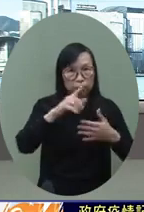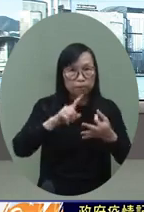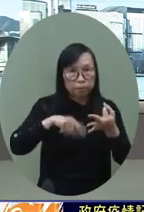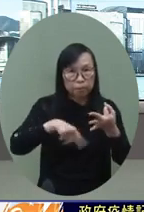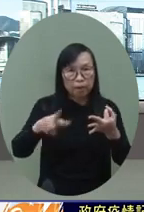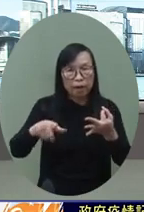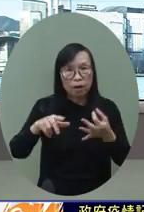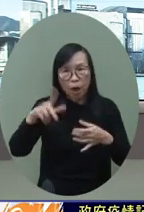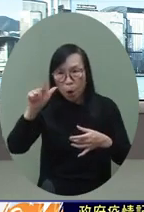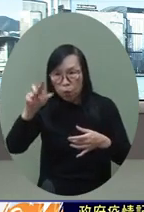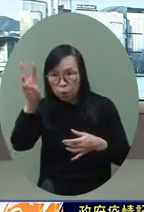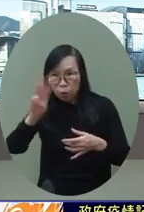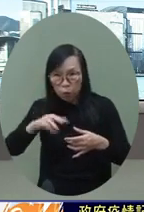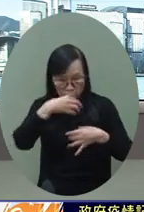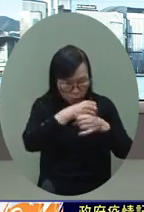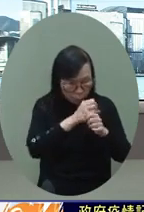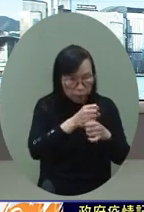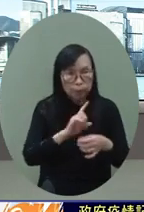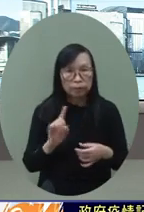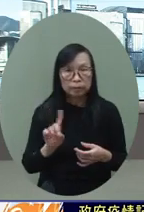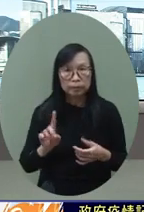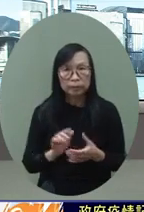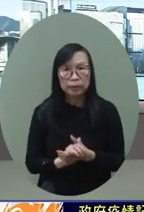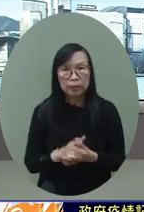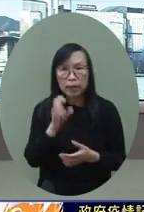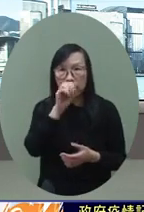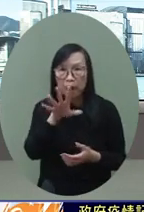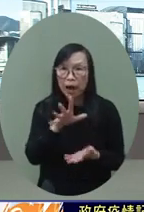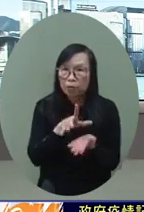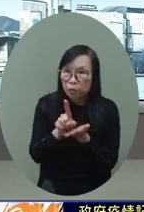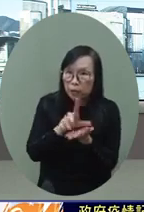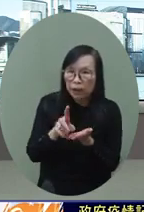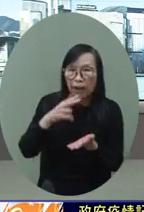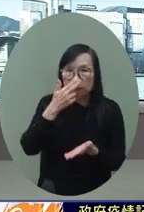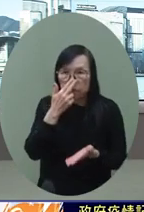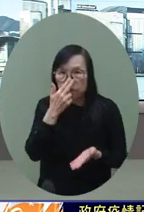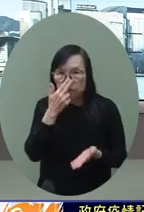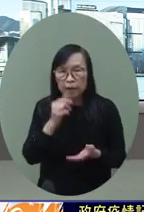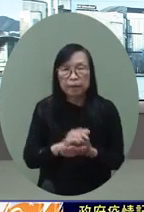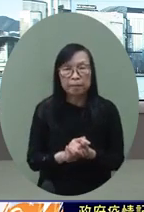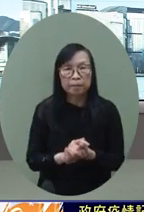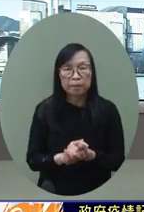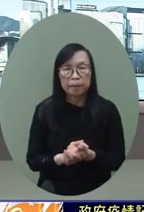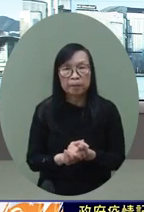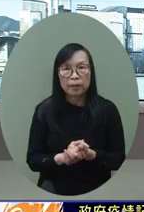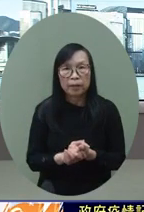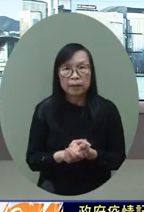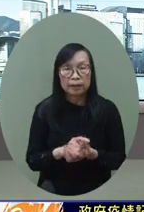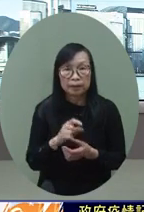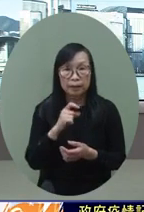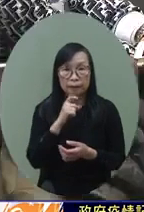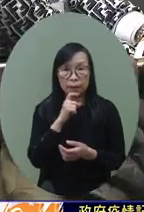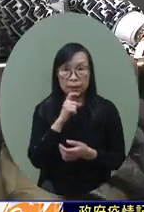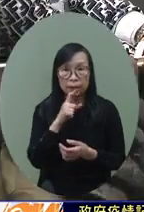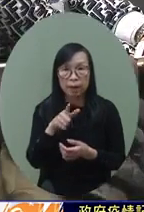of the reasons the experts have guessed is that some of the patients have not got their viral load up yet at